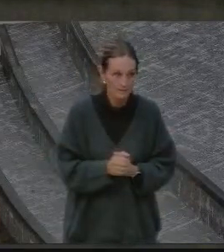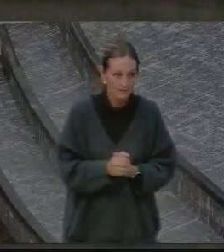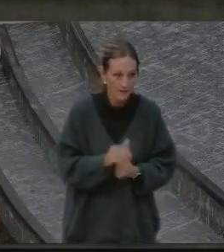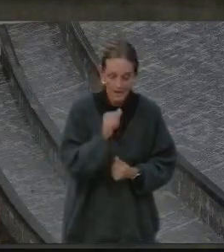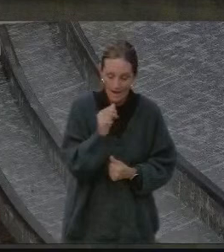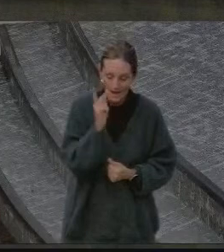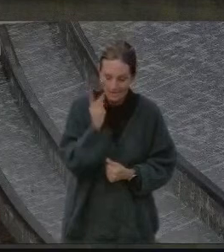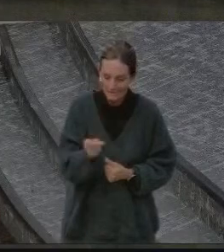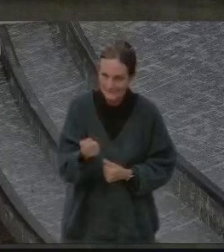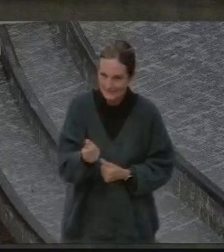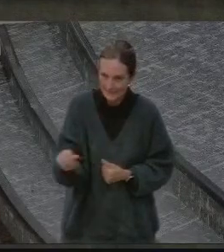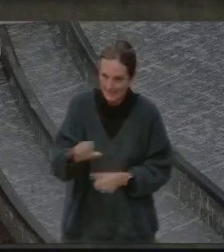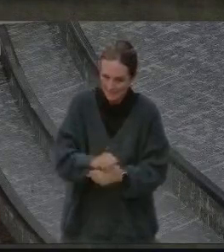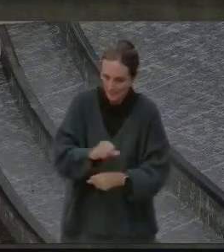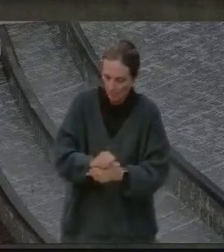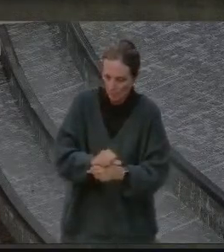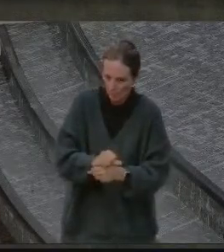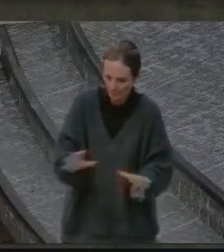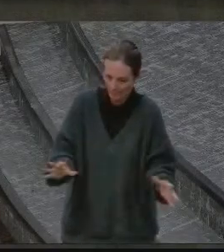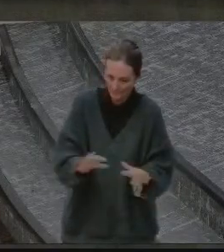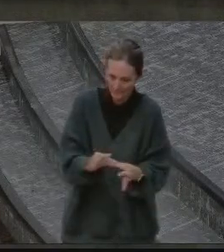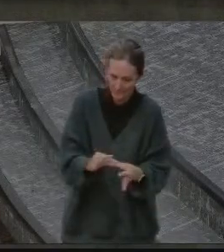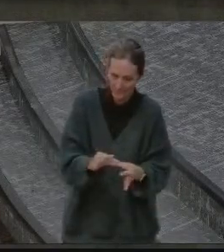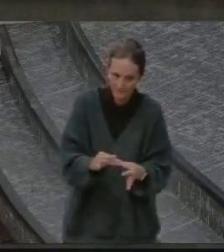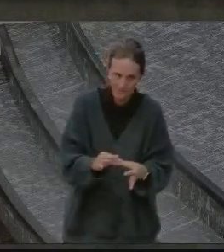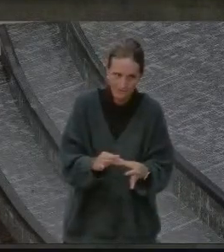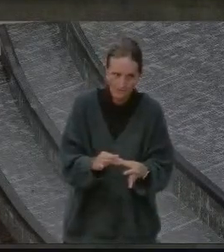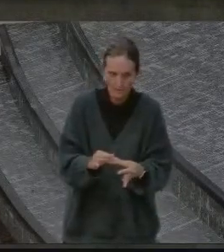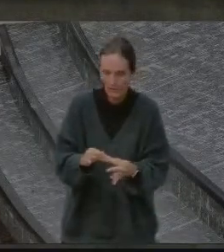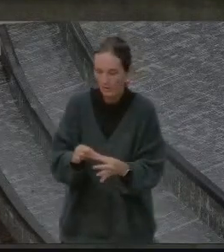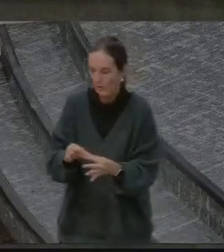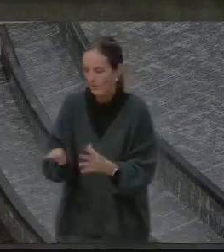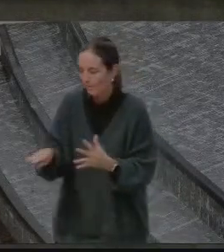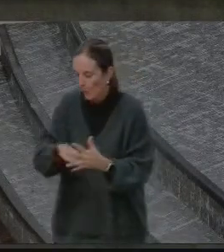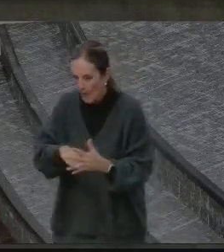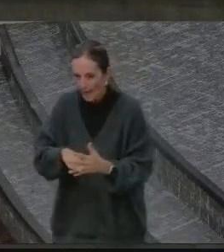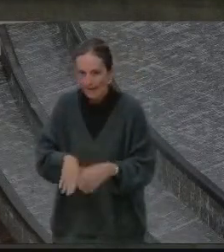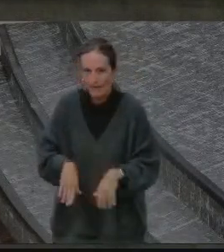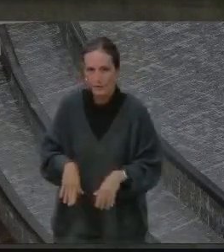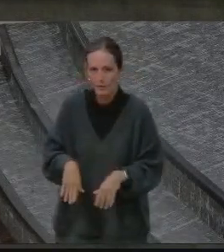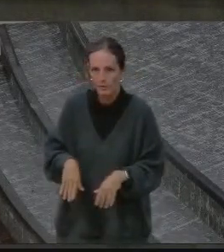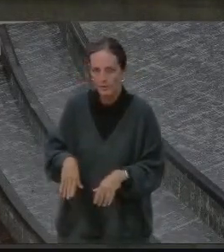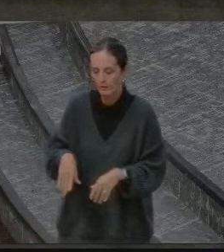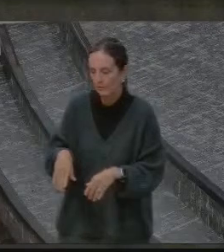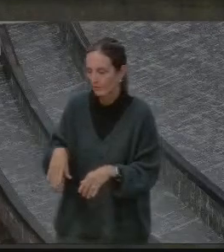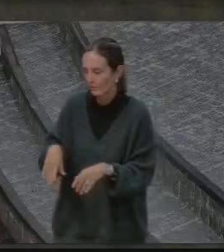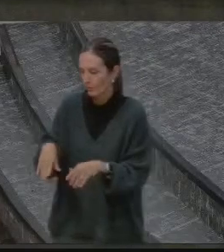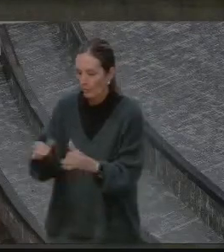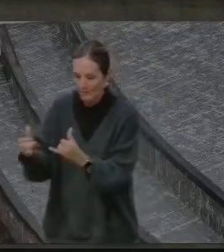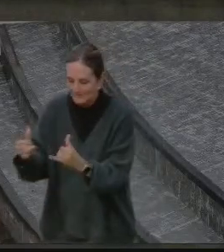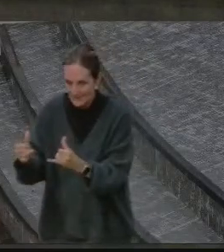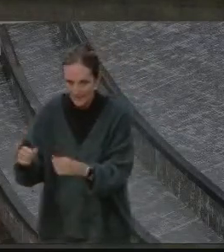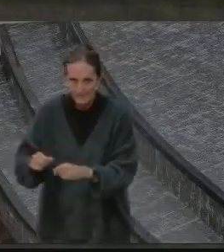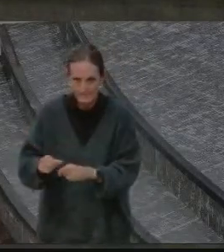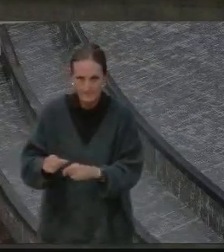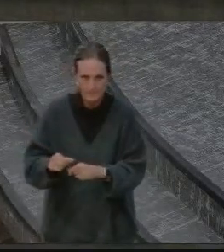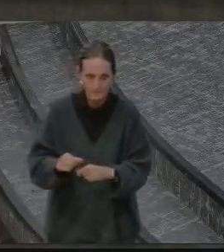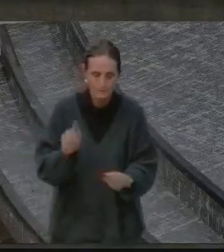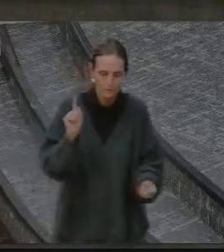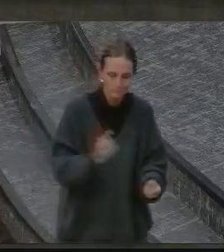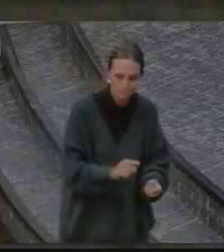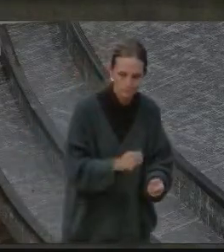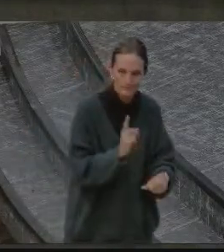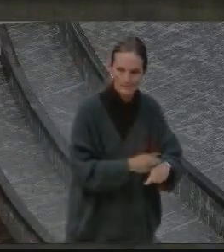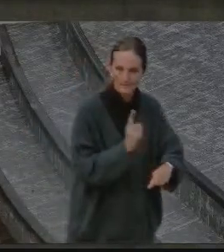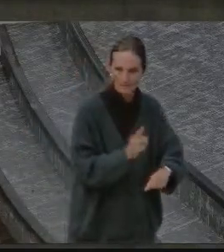any work that directly links recess or break to some of the disciplinary outcomes, but I have seen some